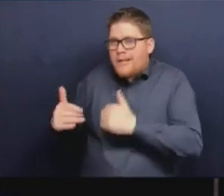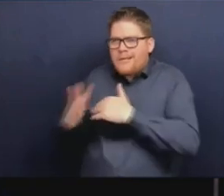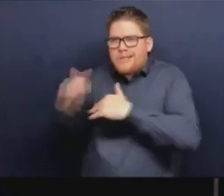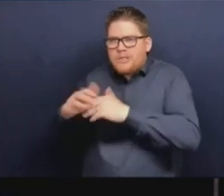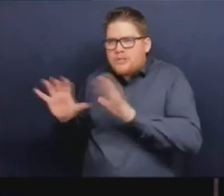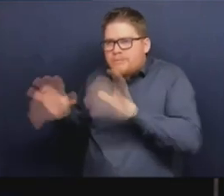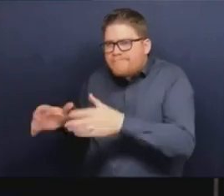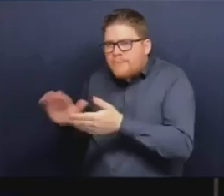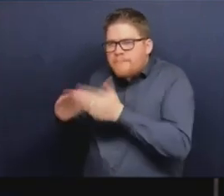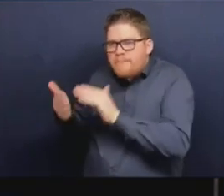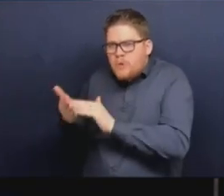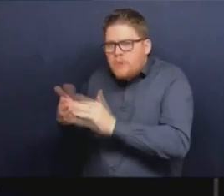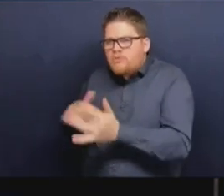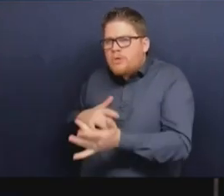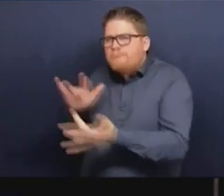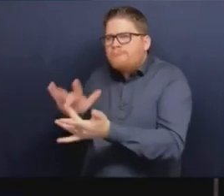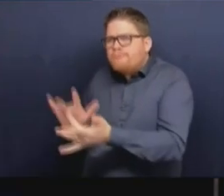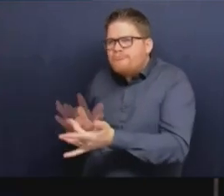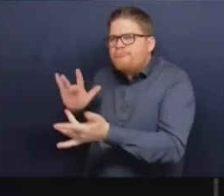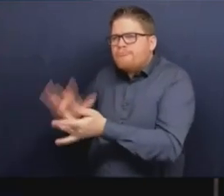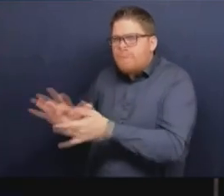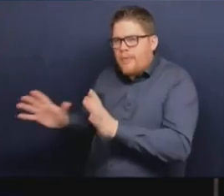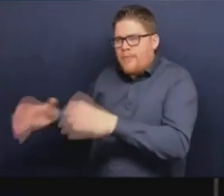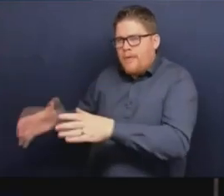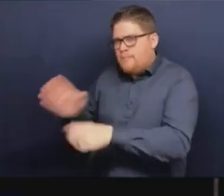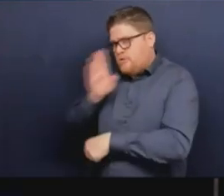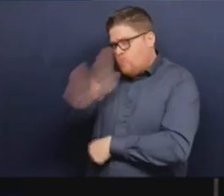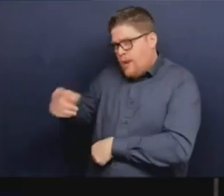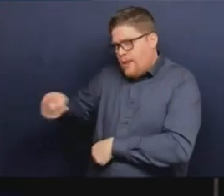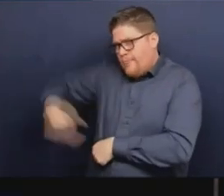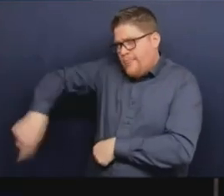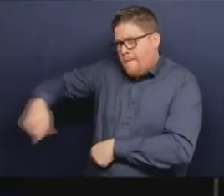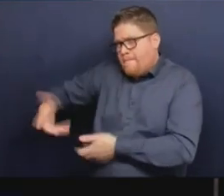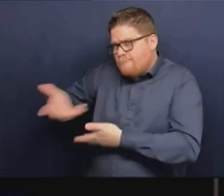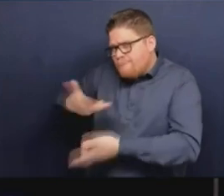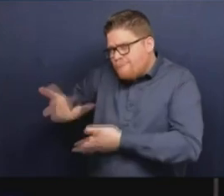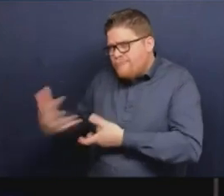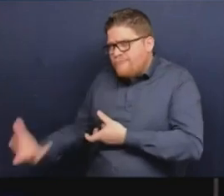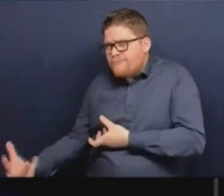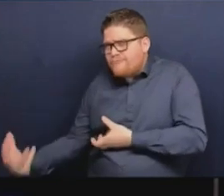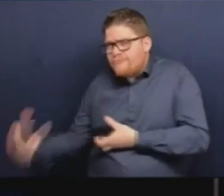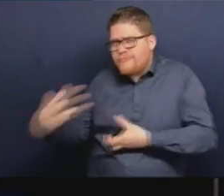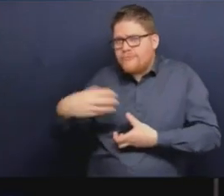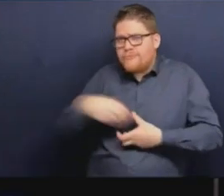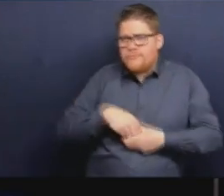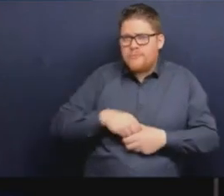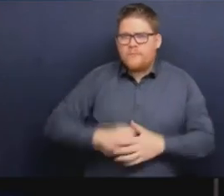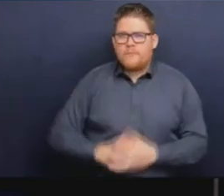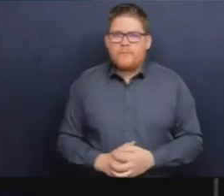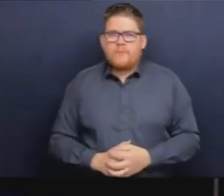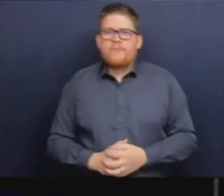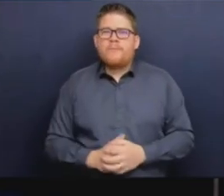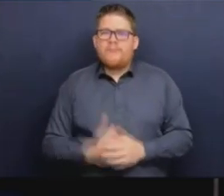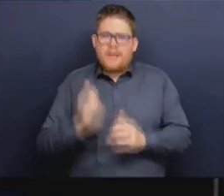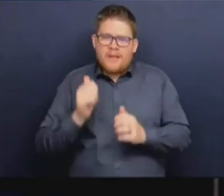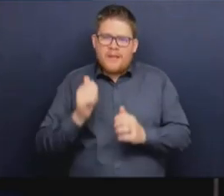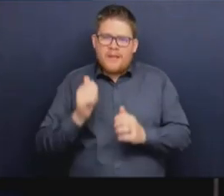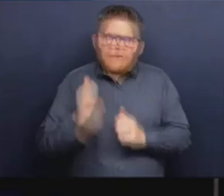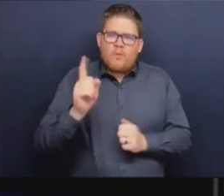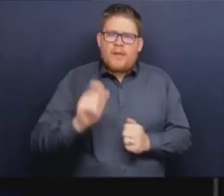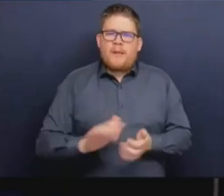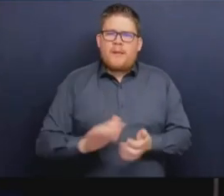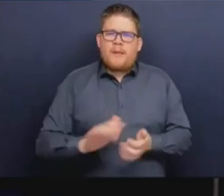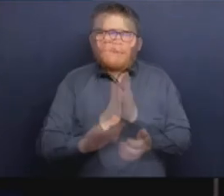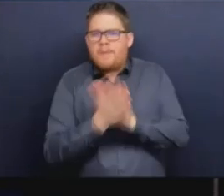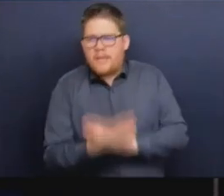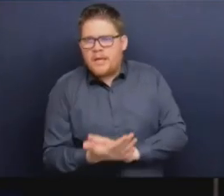more vulnerable population so that everybody can be part of this data initiative. Nobody's left behind. Everybody is